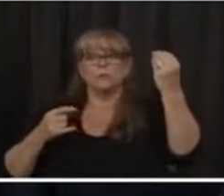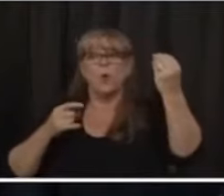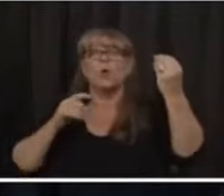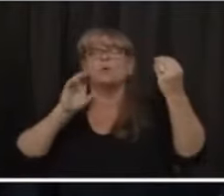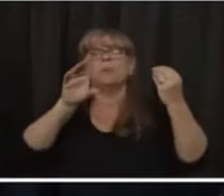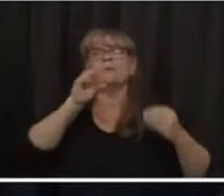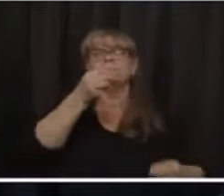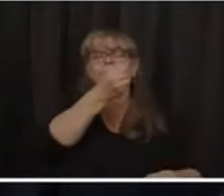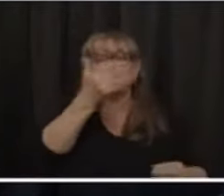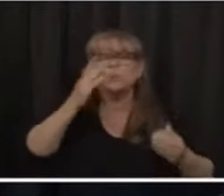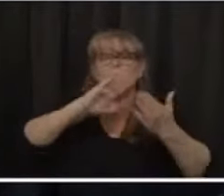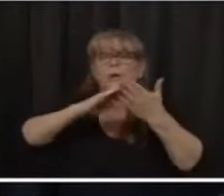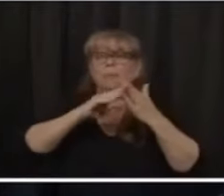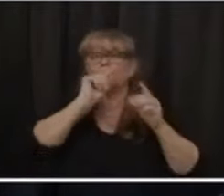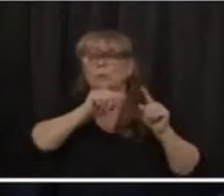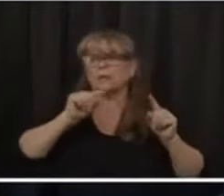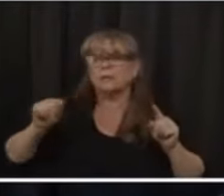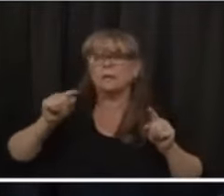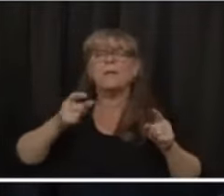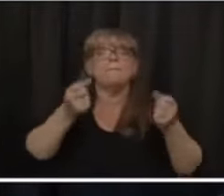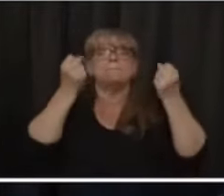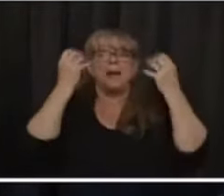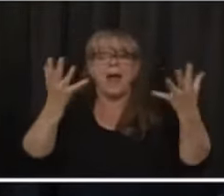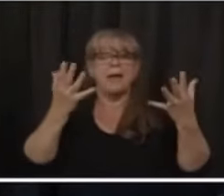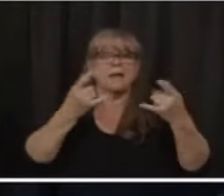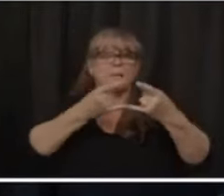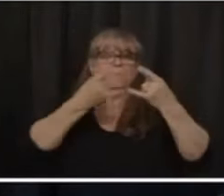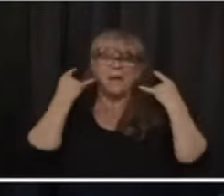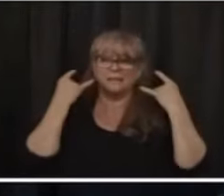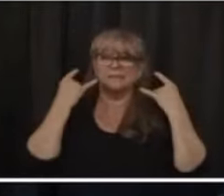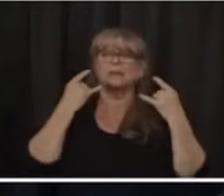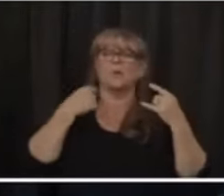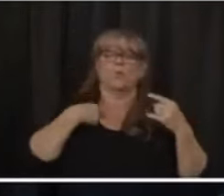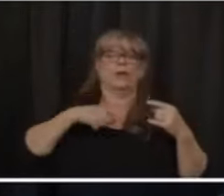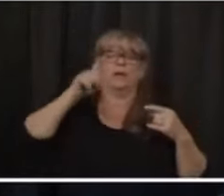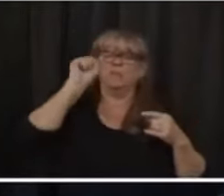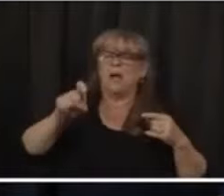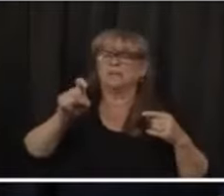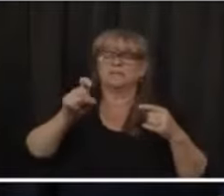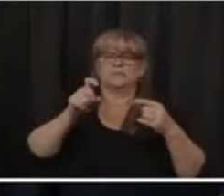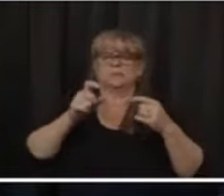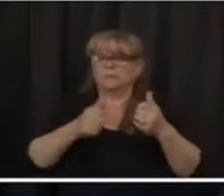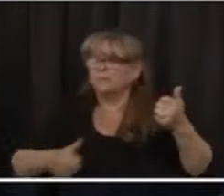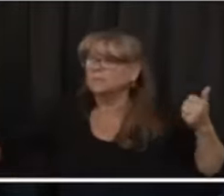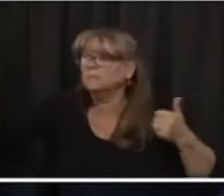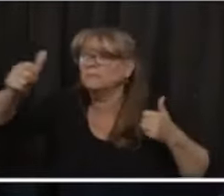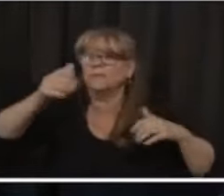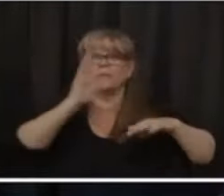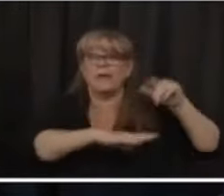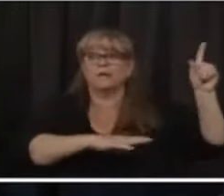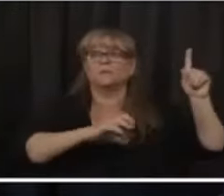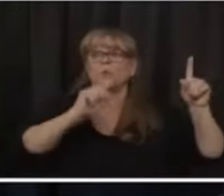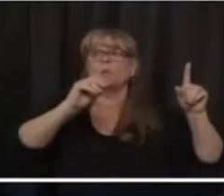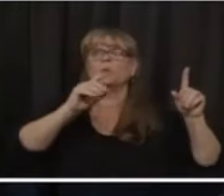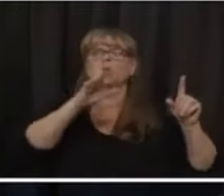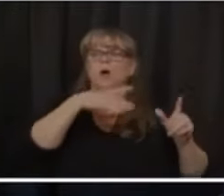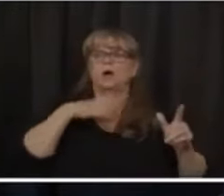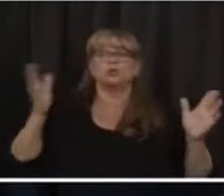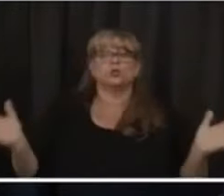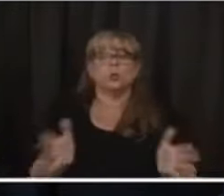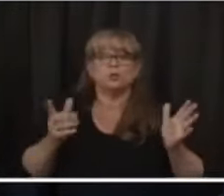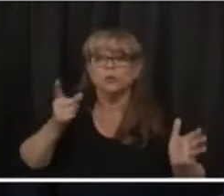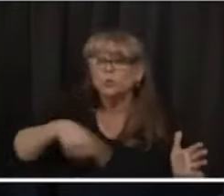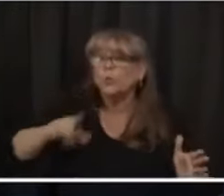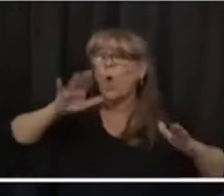few weeks ago. So in many ways, we're ahead of the CDC on that. The best advice that I can give is that if you haven't been